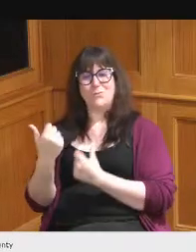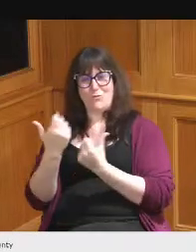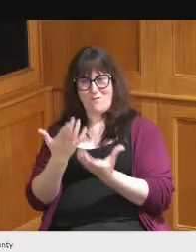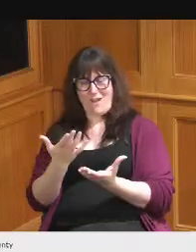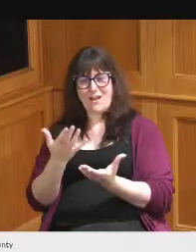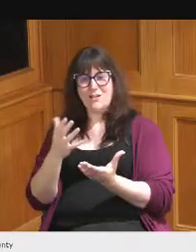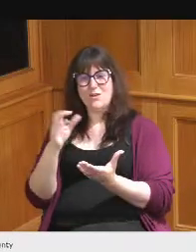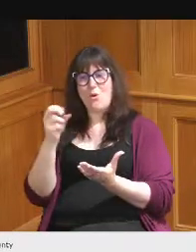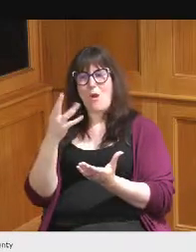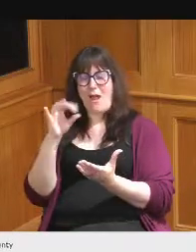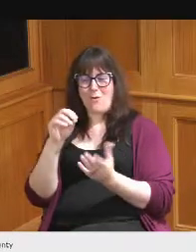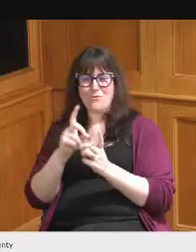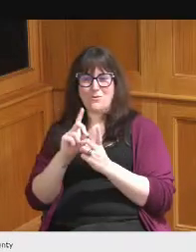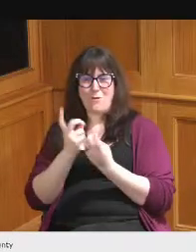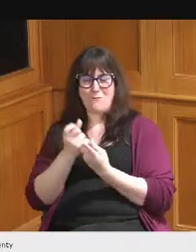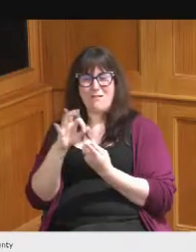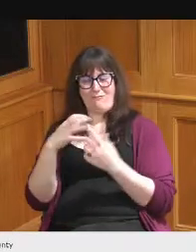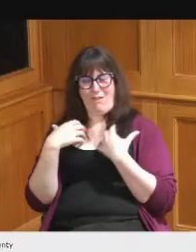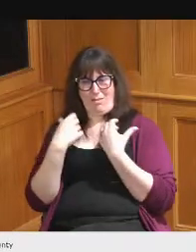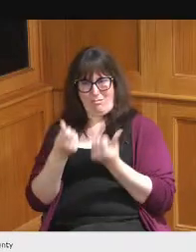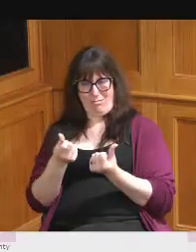Ohio Department of Health.